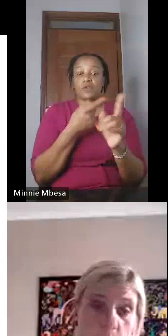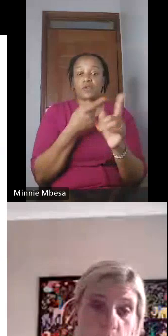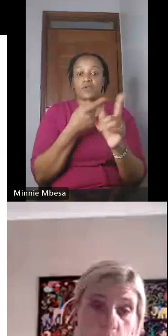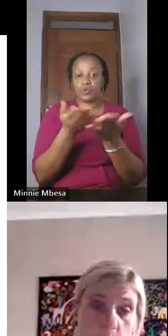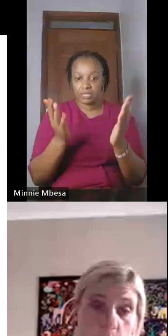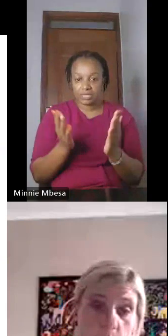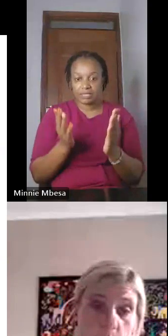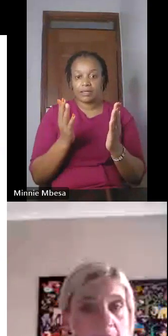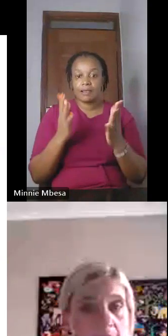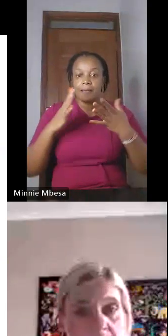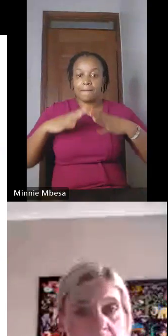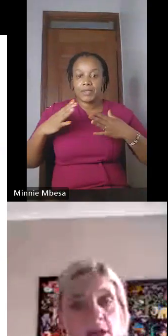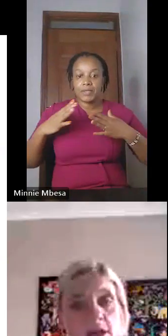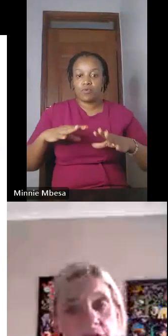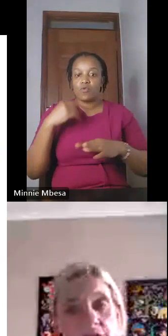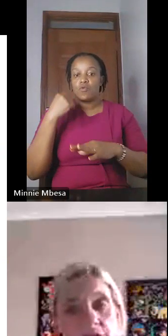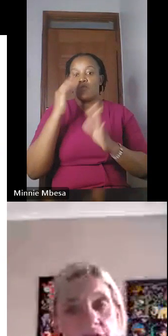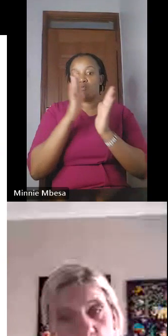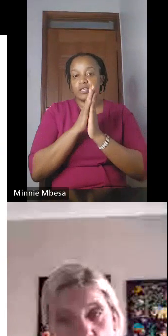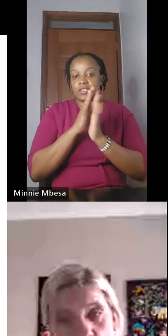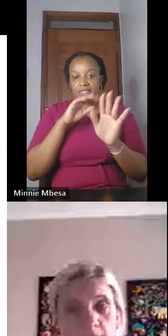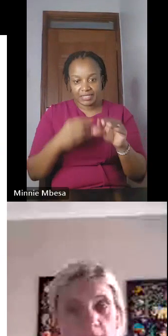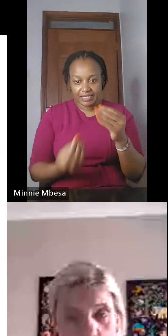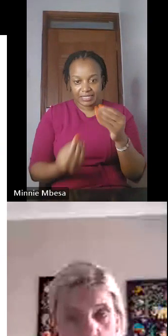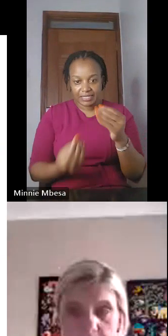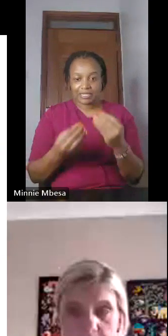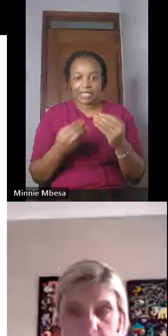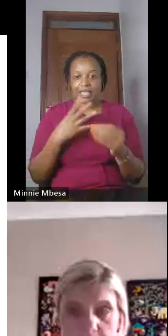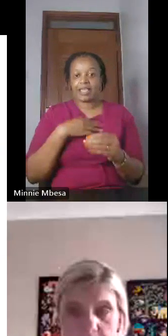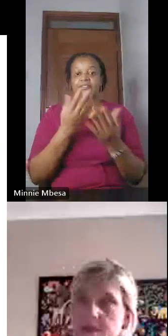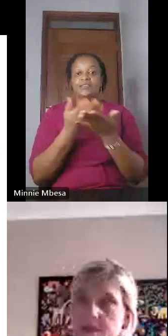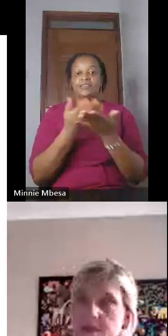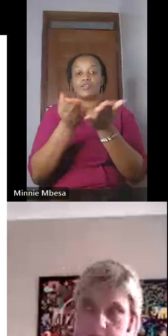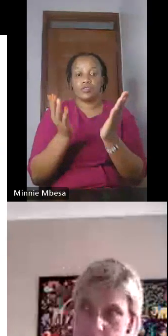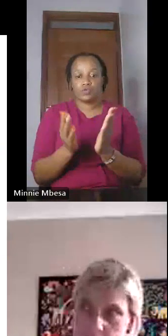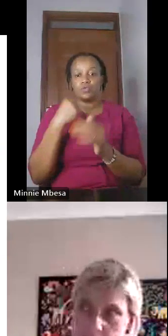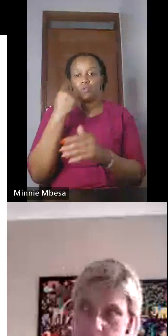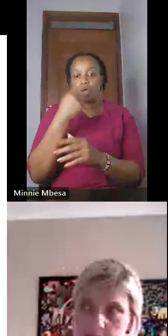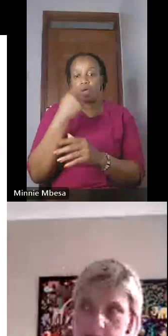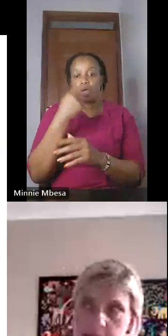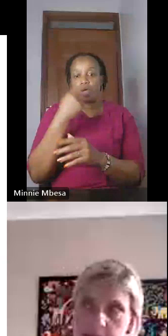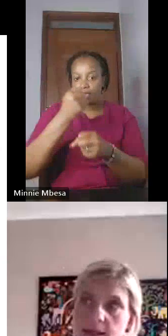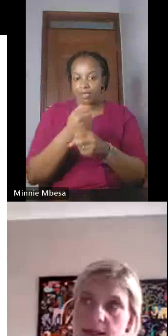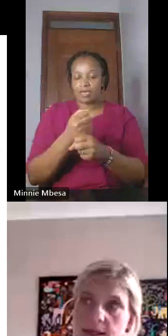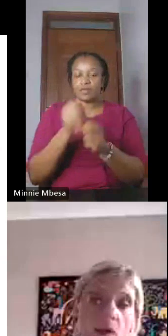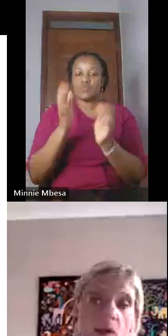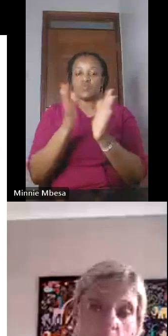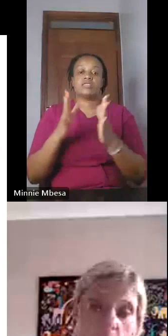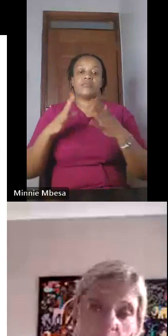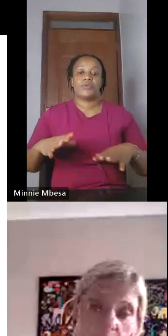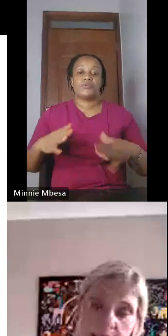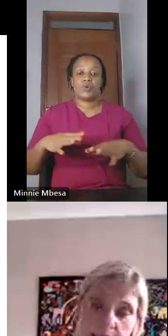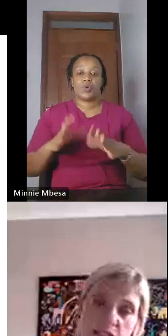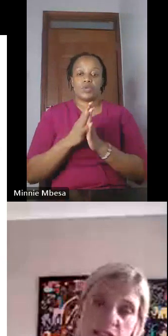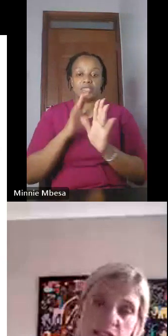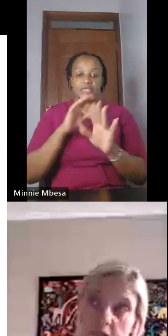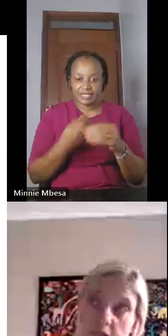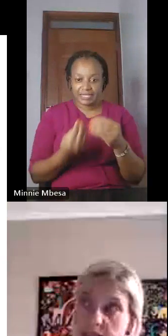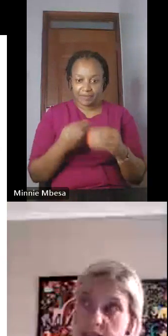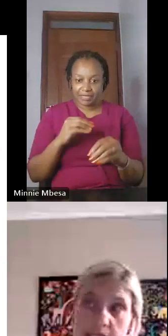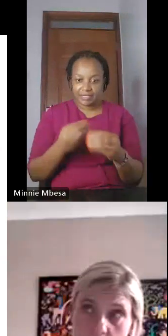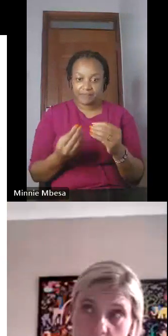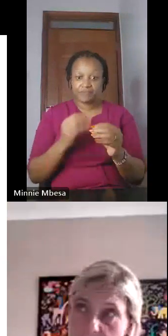people with disabilities and those working with people with disabilities, right? All